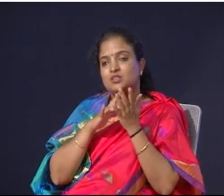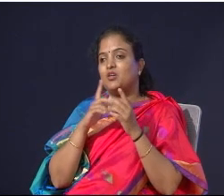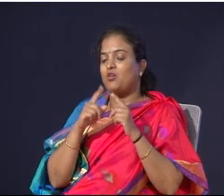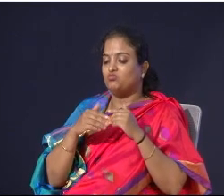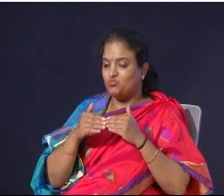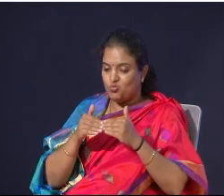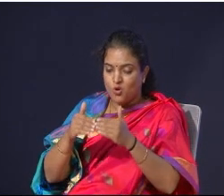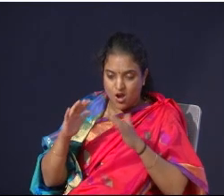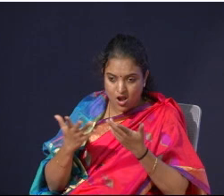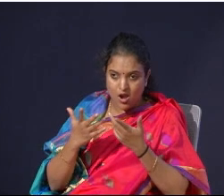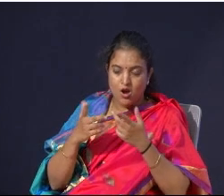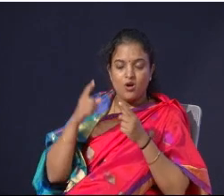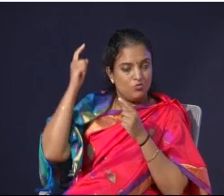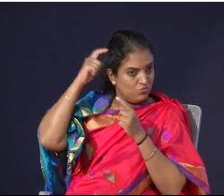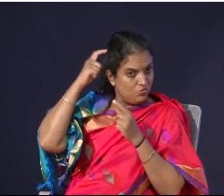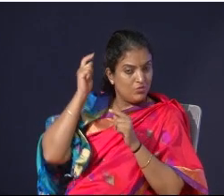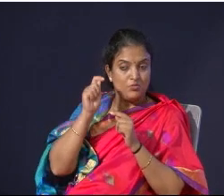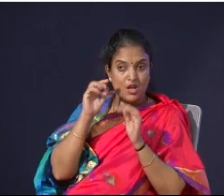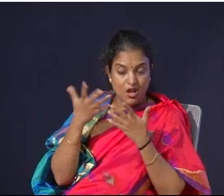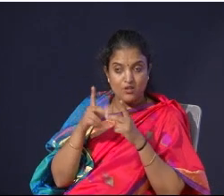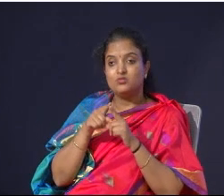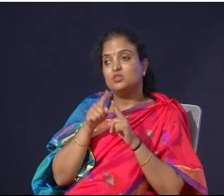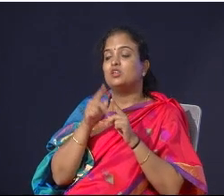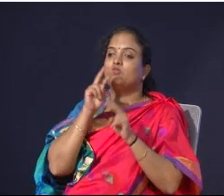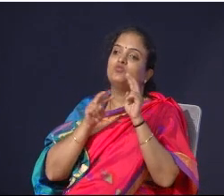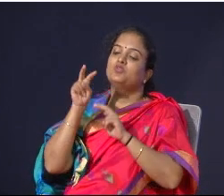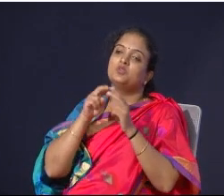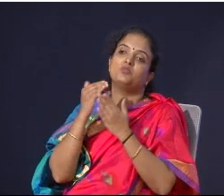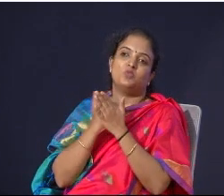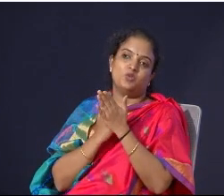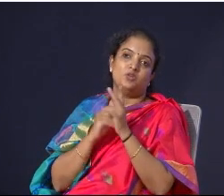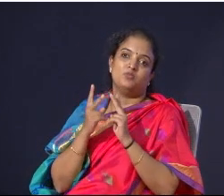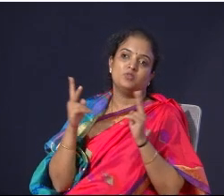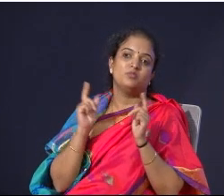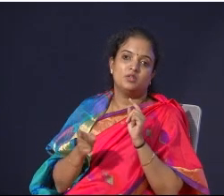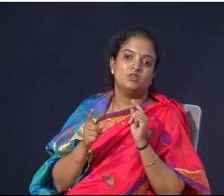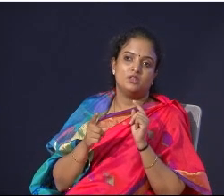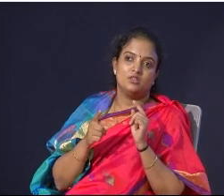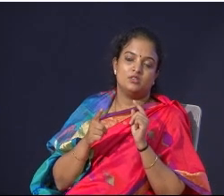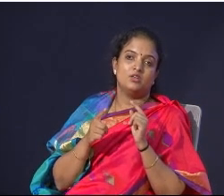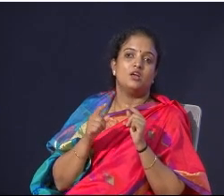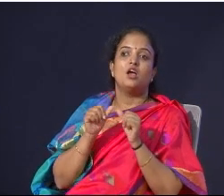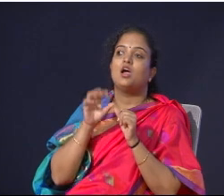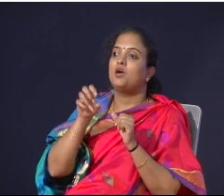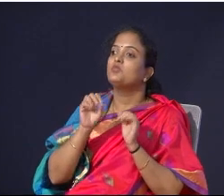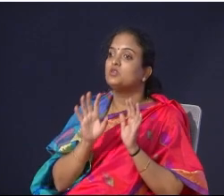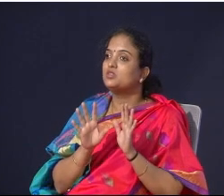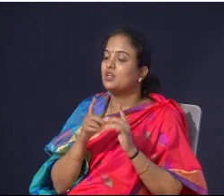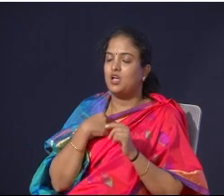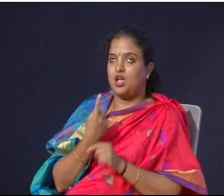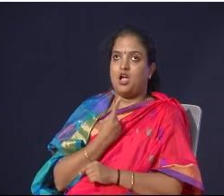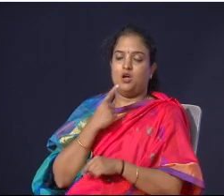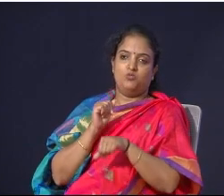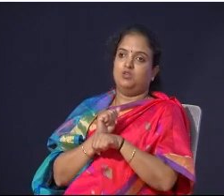the cognition, all has to be considered when we do the vision rehabilitation program. Multidisciplinary approach. I alone cannot